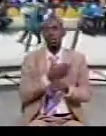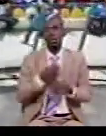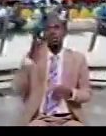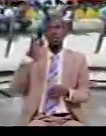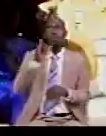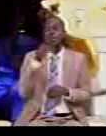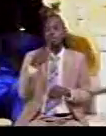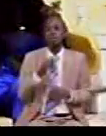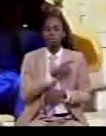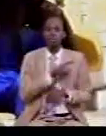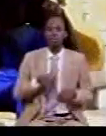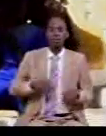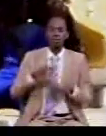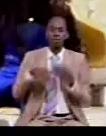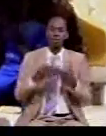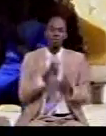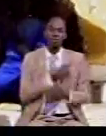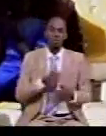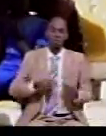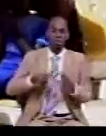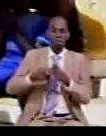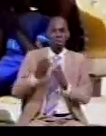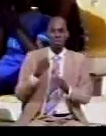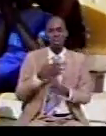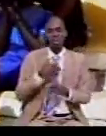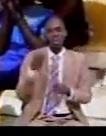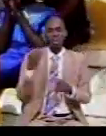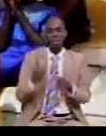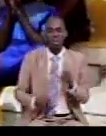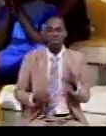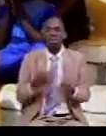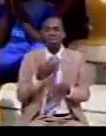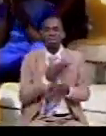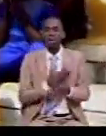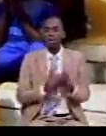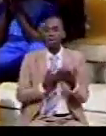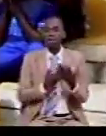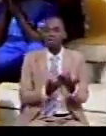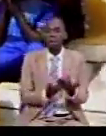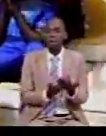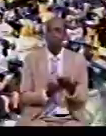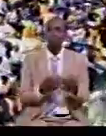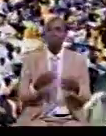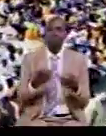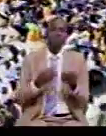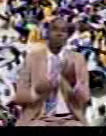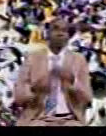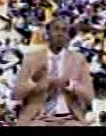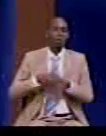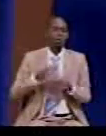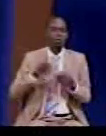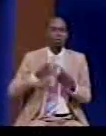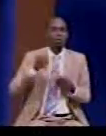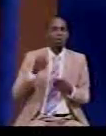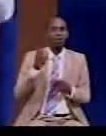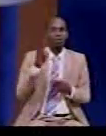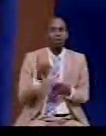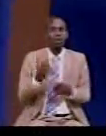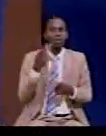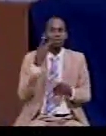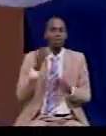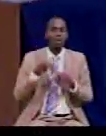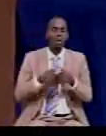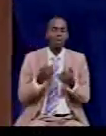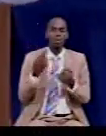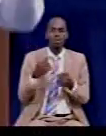on, hold on. Why don't we roll back to the Gospel of John and see how the disciple whom Jesus loved presented him to us uniquely in